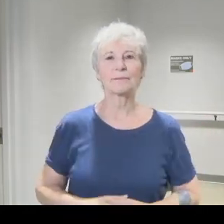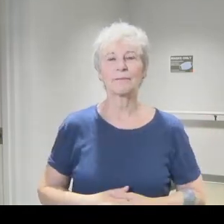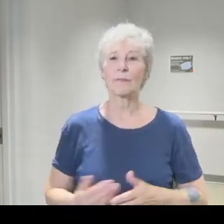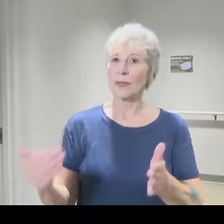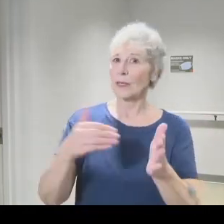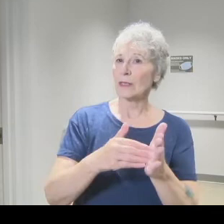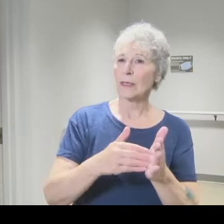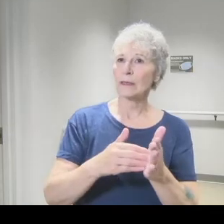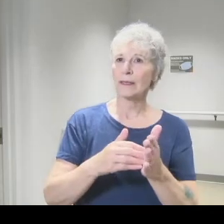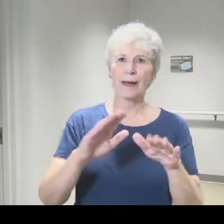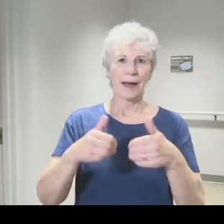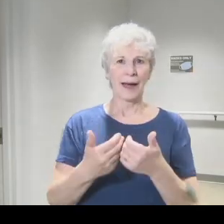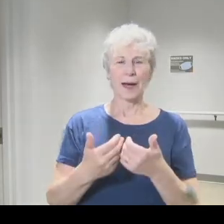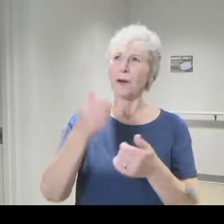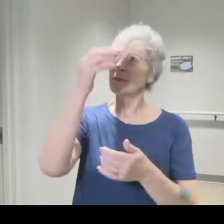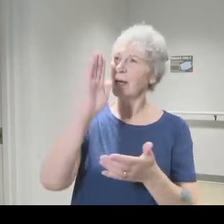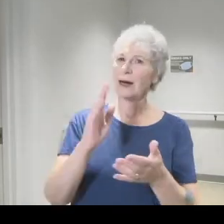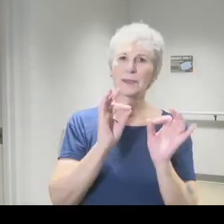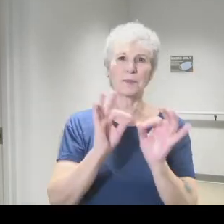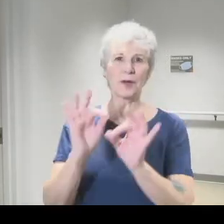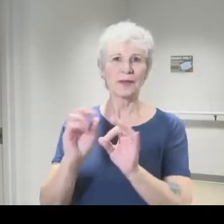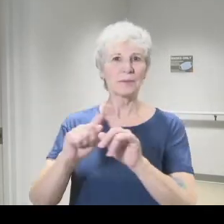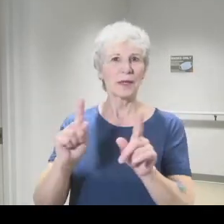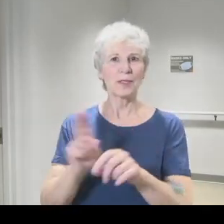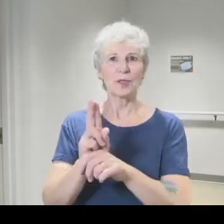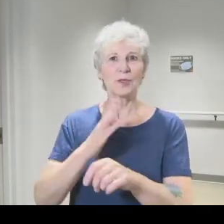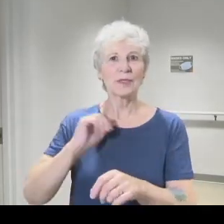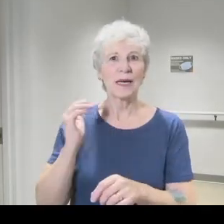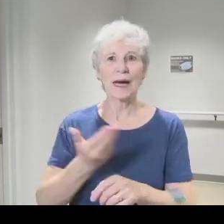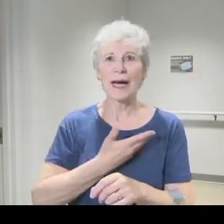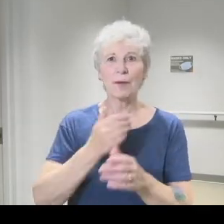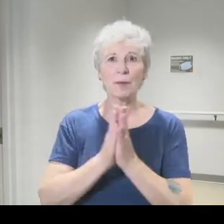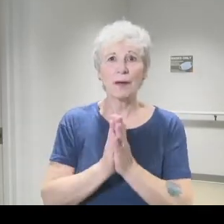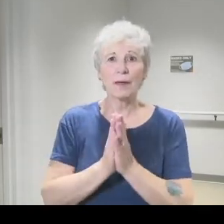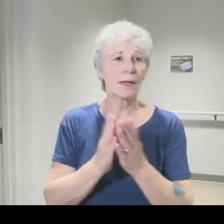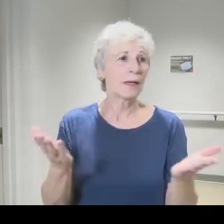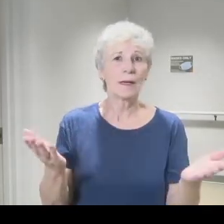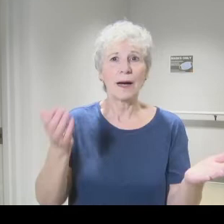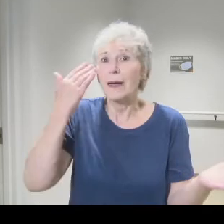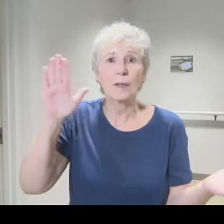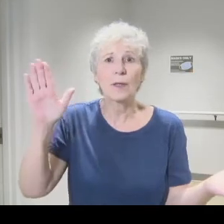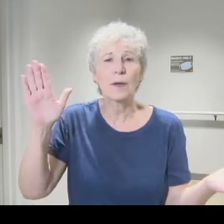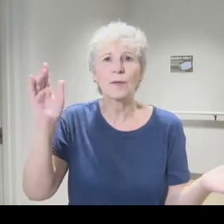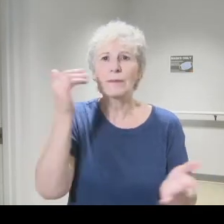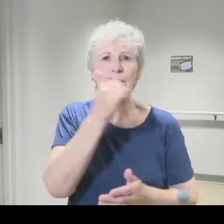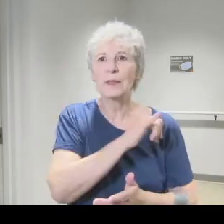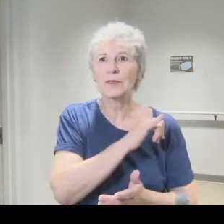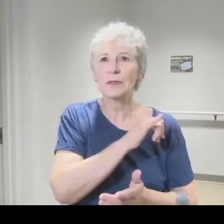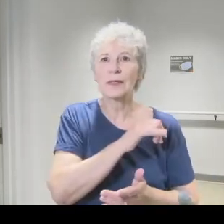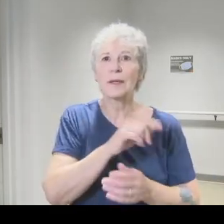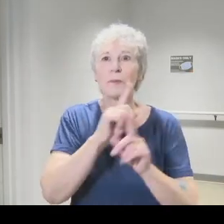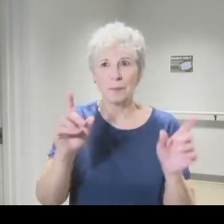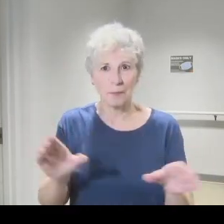Again, how is it that God is sovereign and he uses our prayer? I don't know. It's a mystery. But